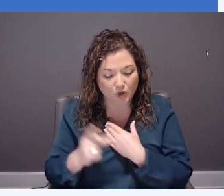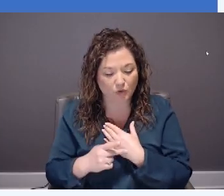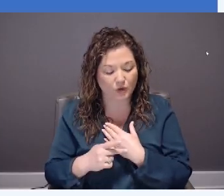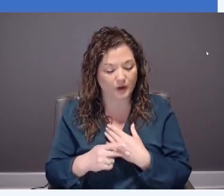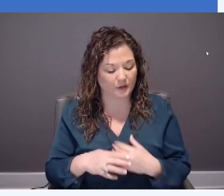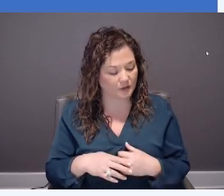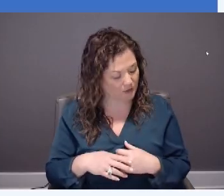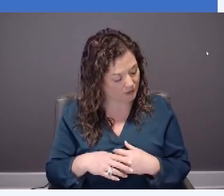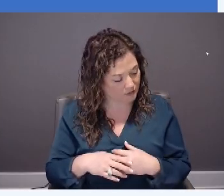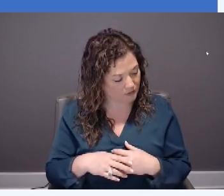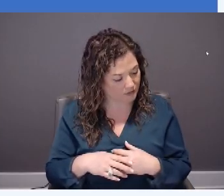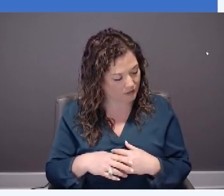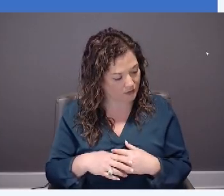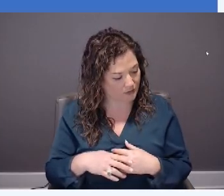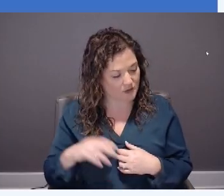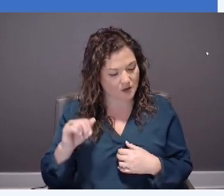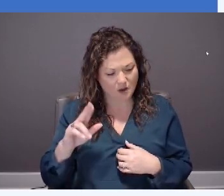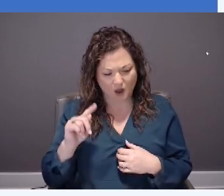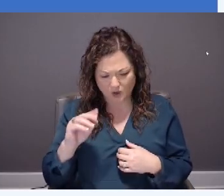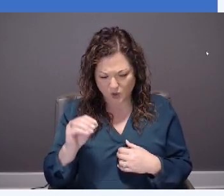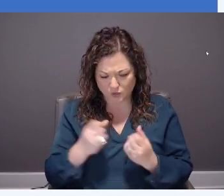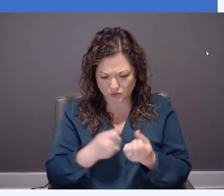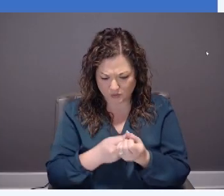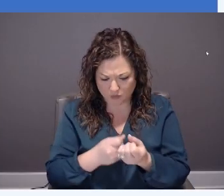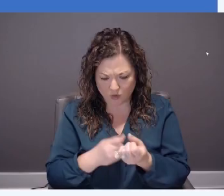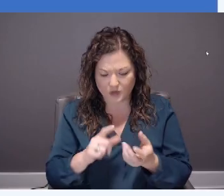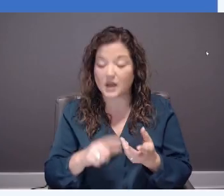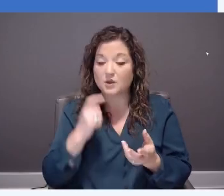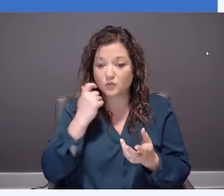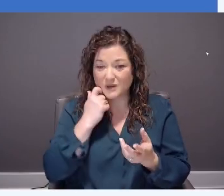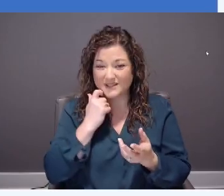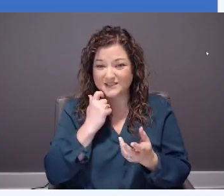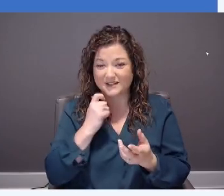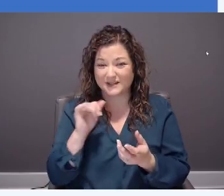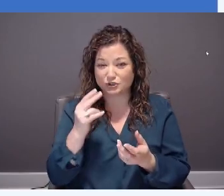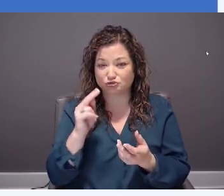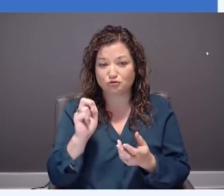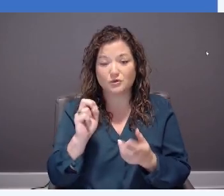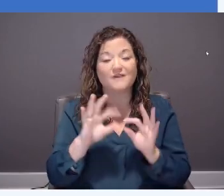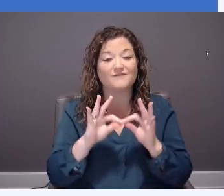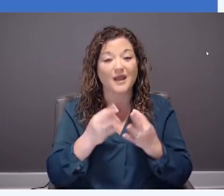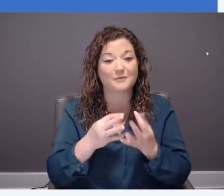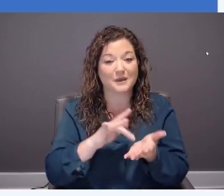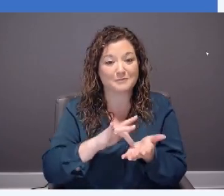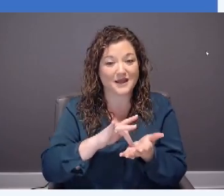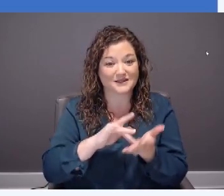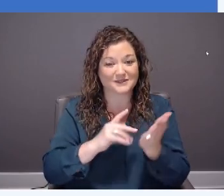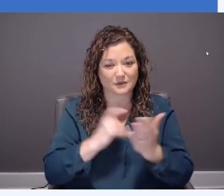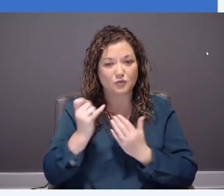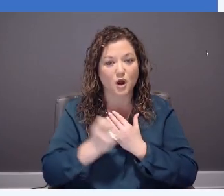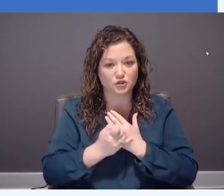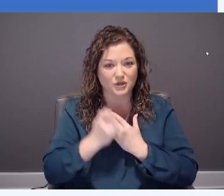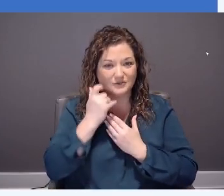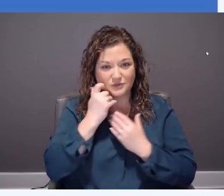Creative Waco Artist Support, and recently in June, the Waco Family Medicine Project was completed.